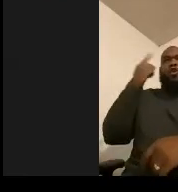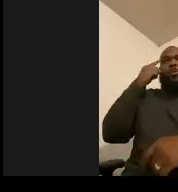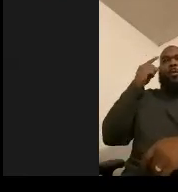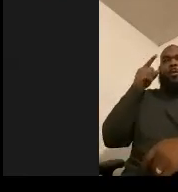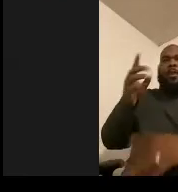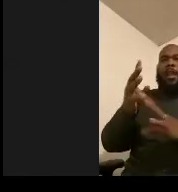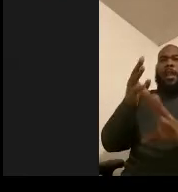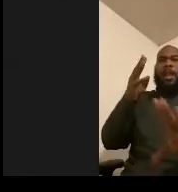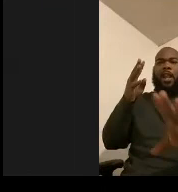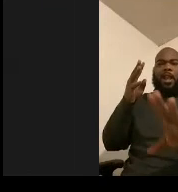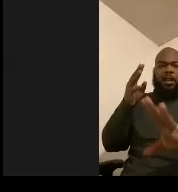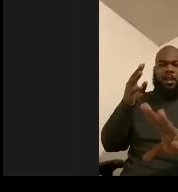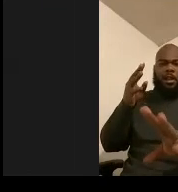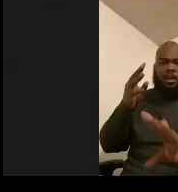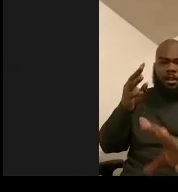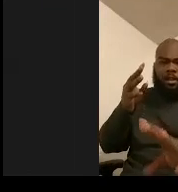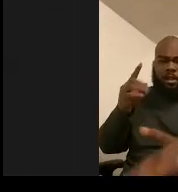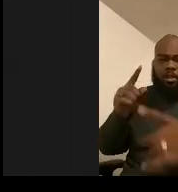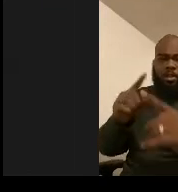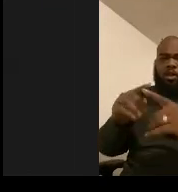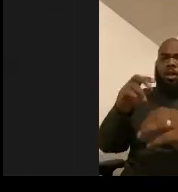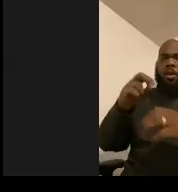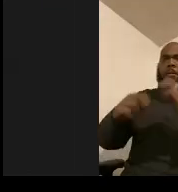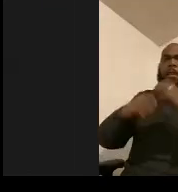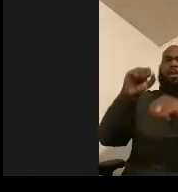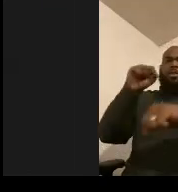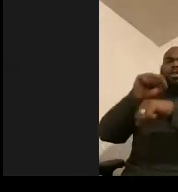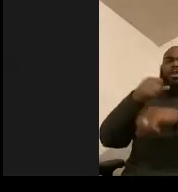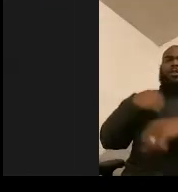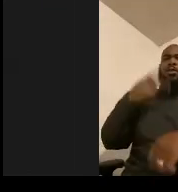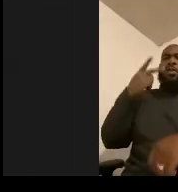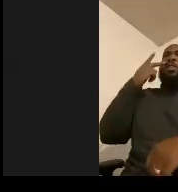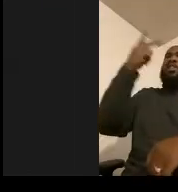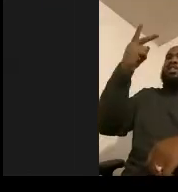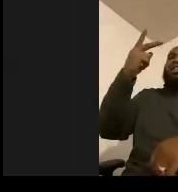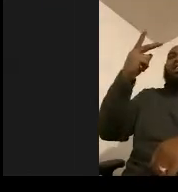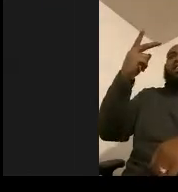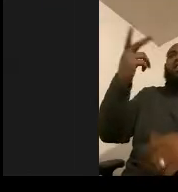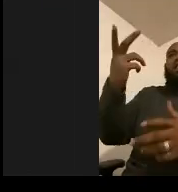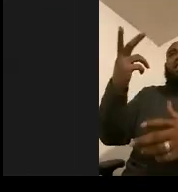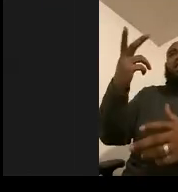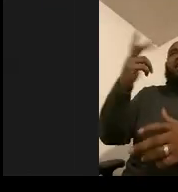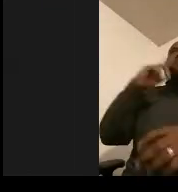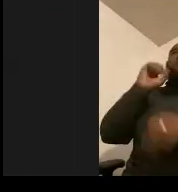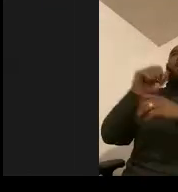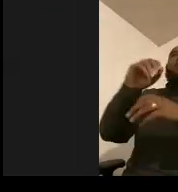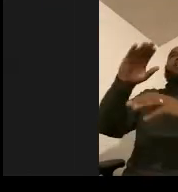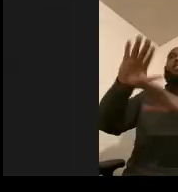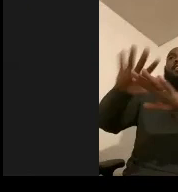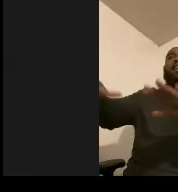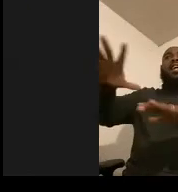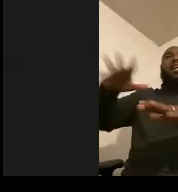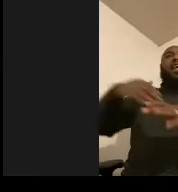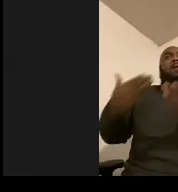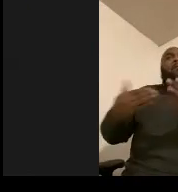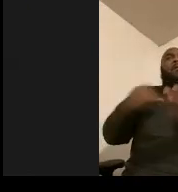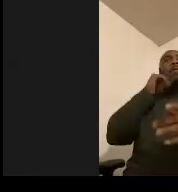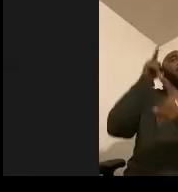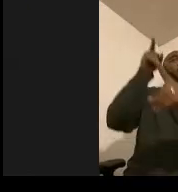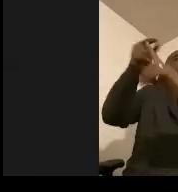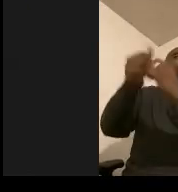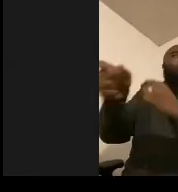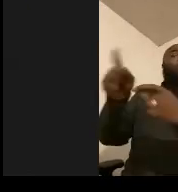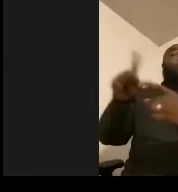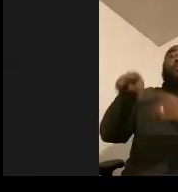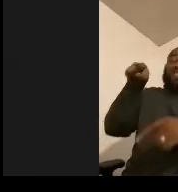and, I've seen the promised land. I may not get there with you. But it's in this speech where he